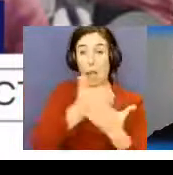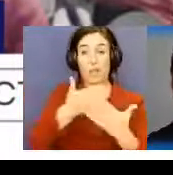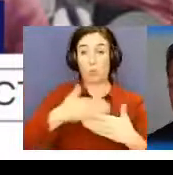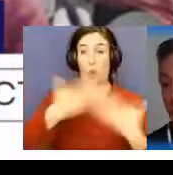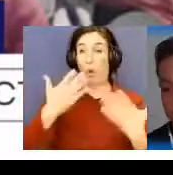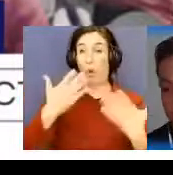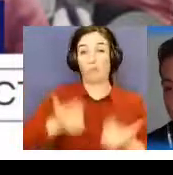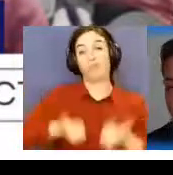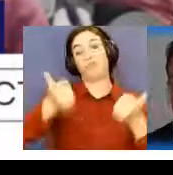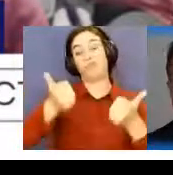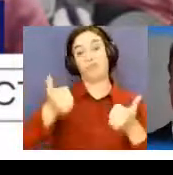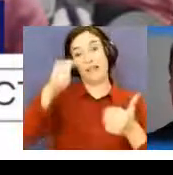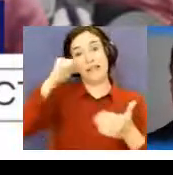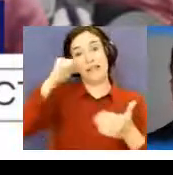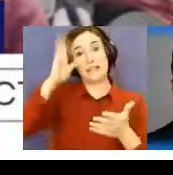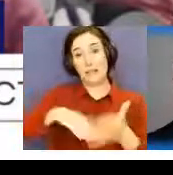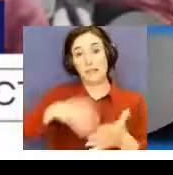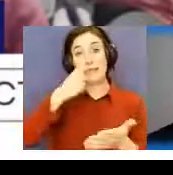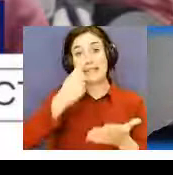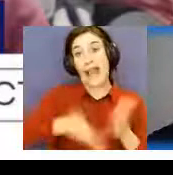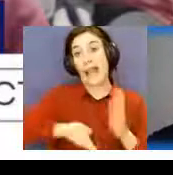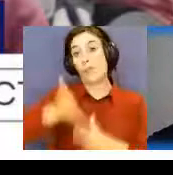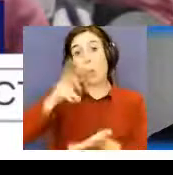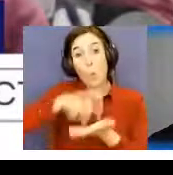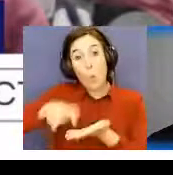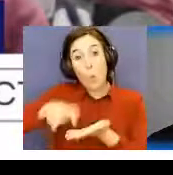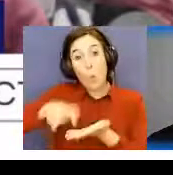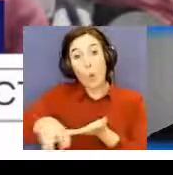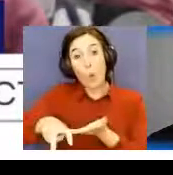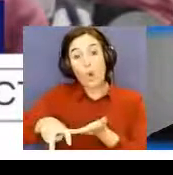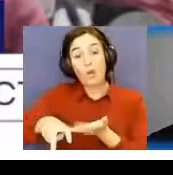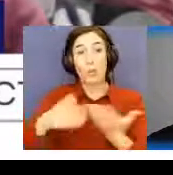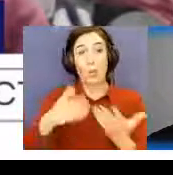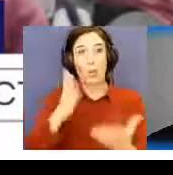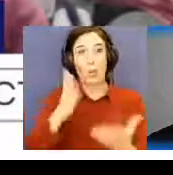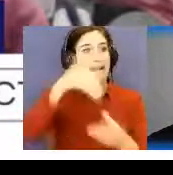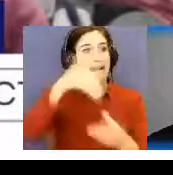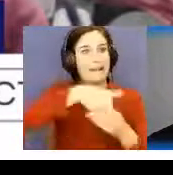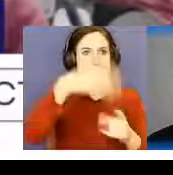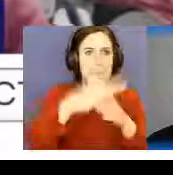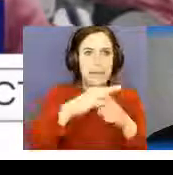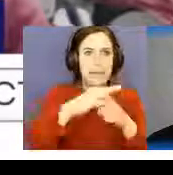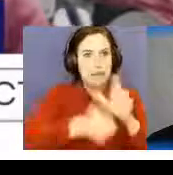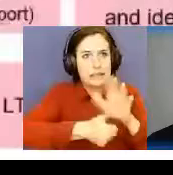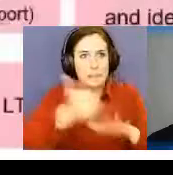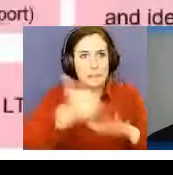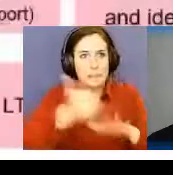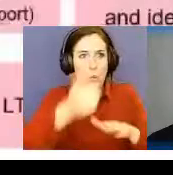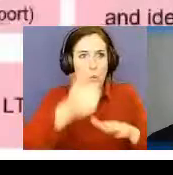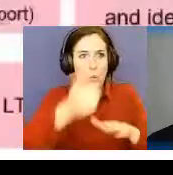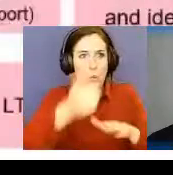block, whether that be joining a very specialist session. It's going to be different for everyone. Next slide, please.